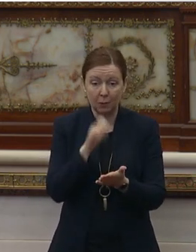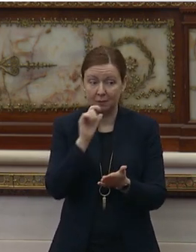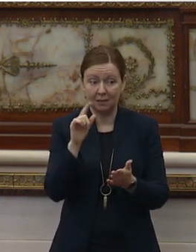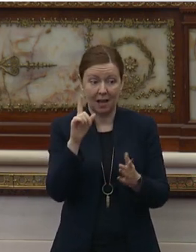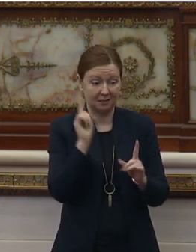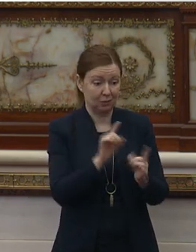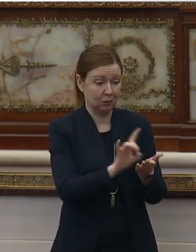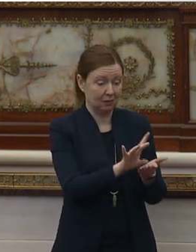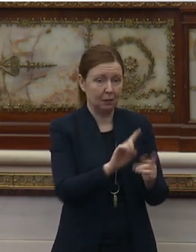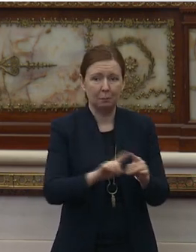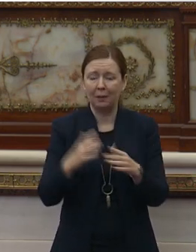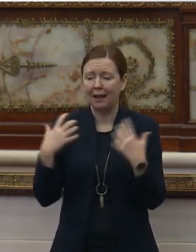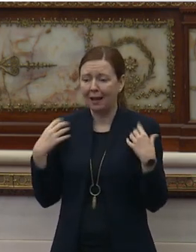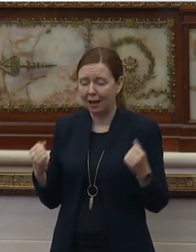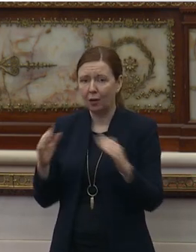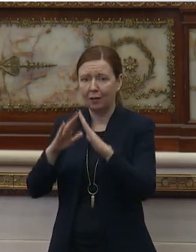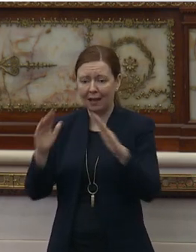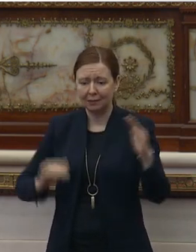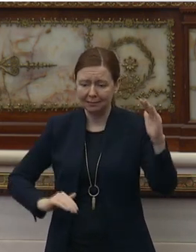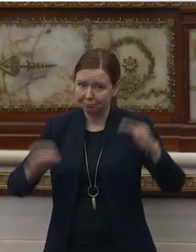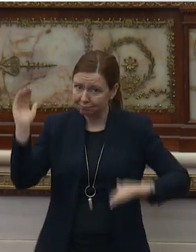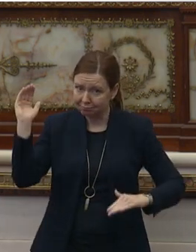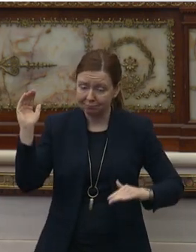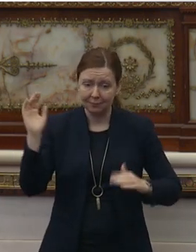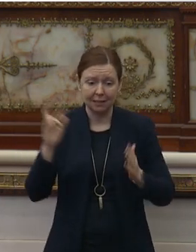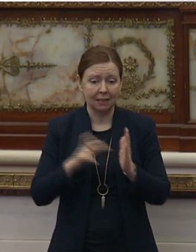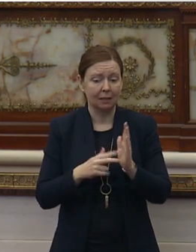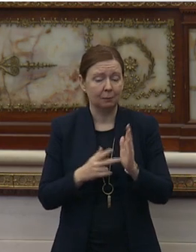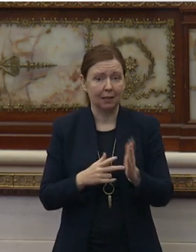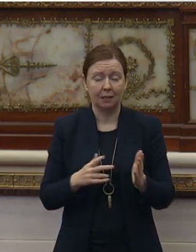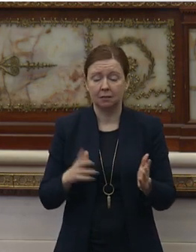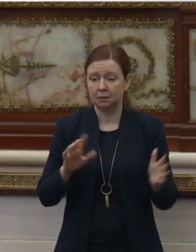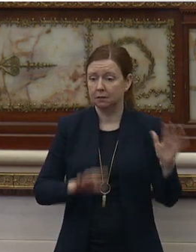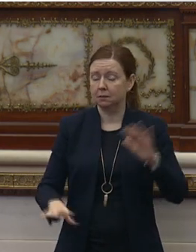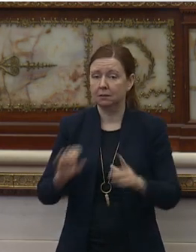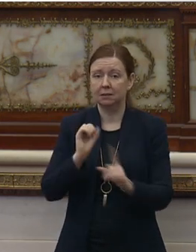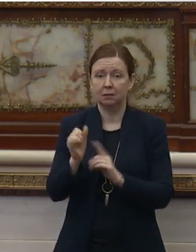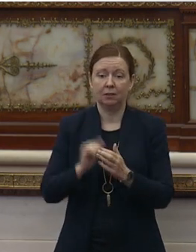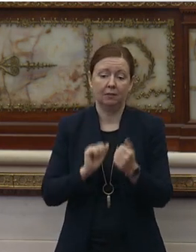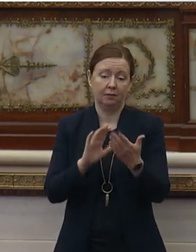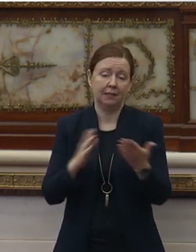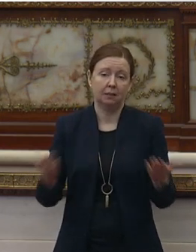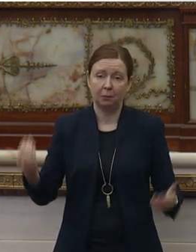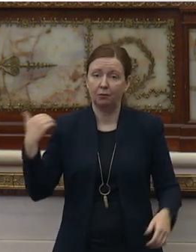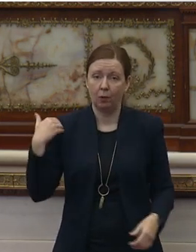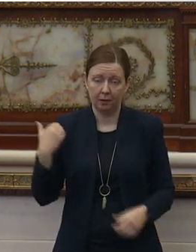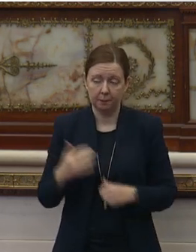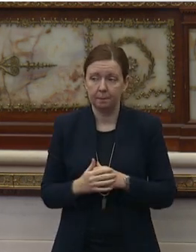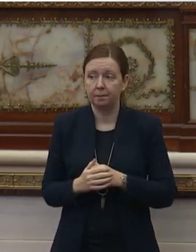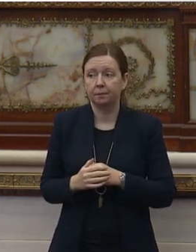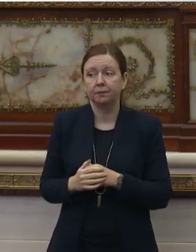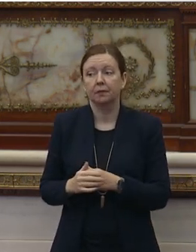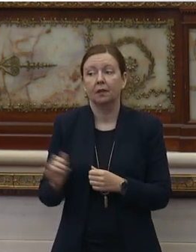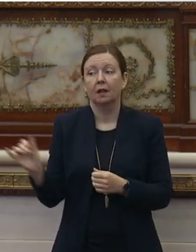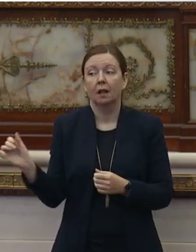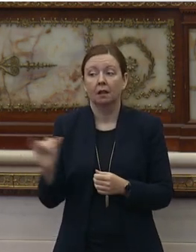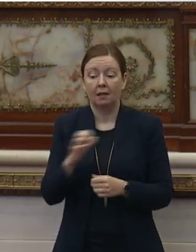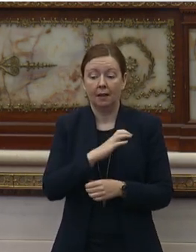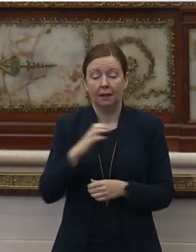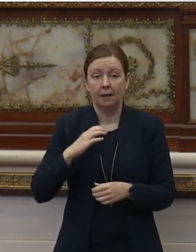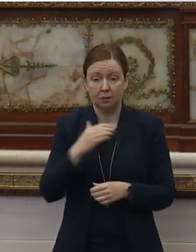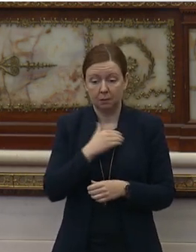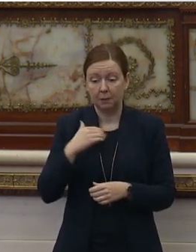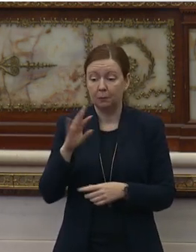but to health and housing disparities that land them in the situation that they were facing in the first place. And like